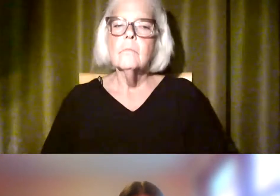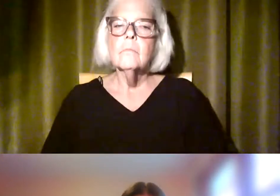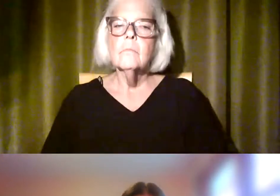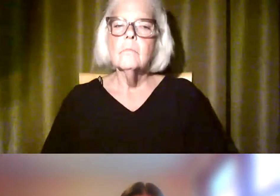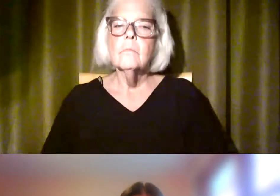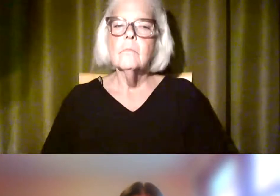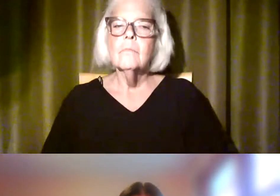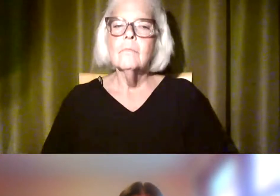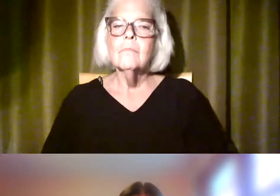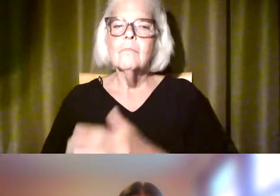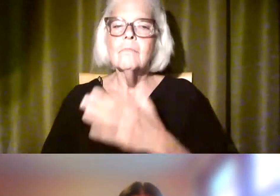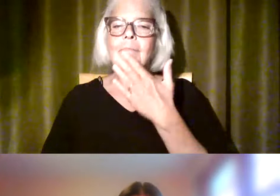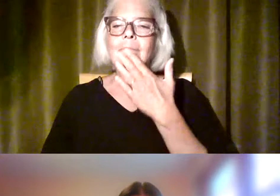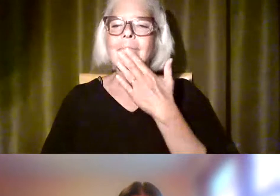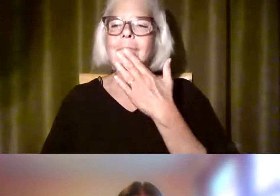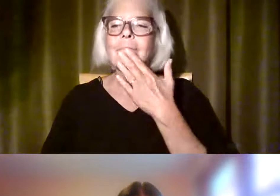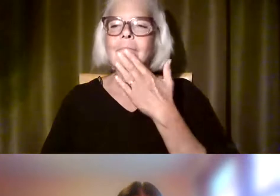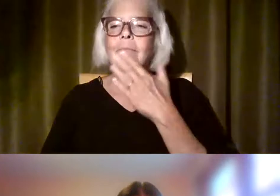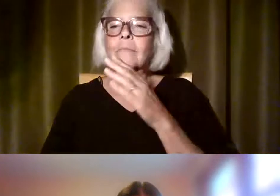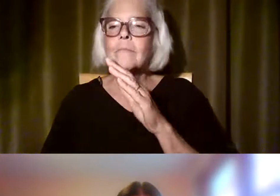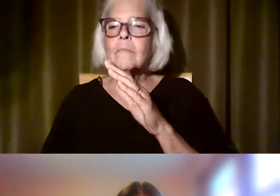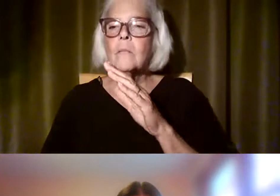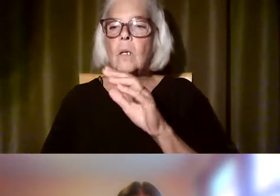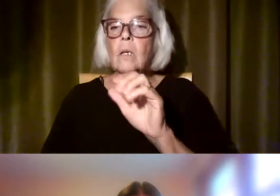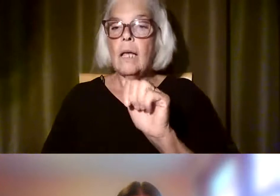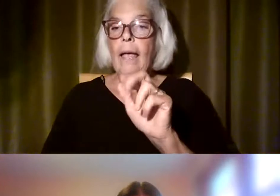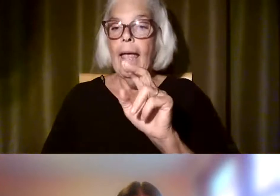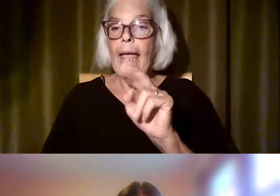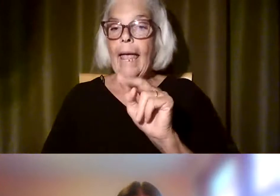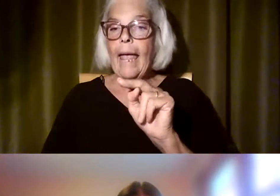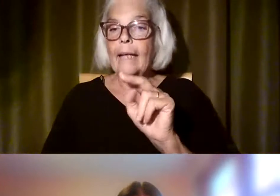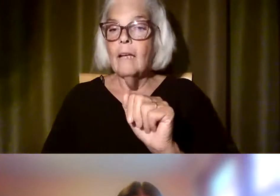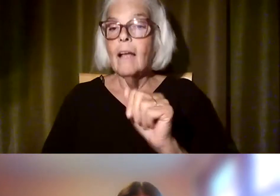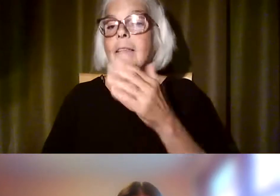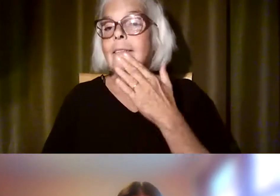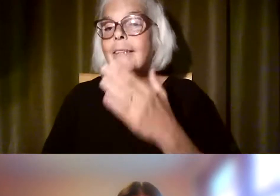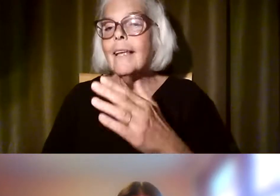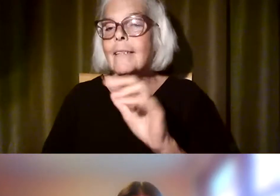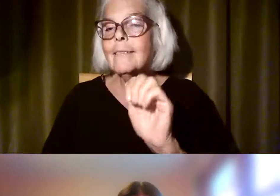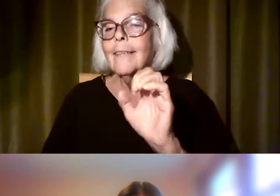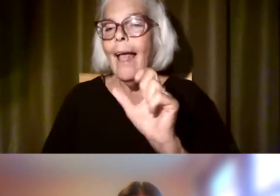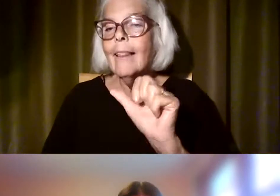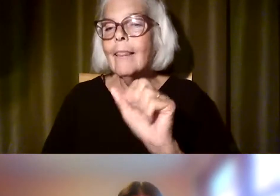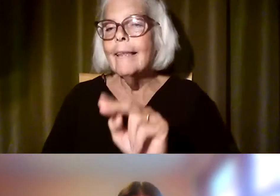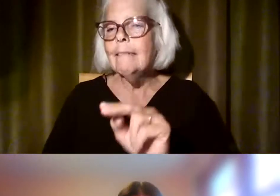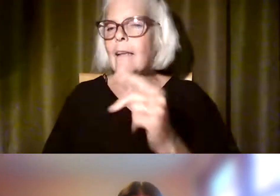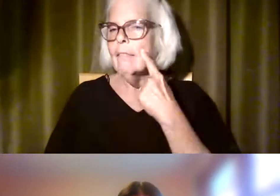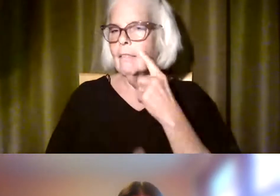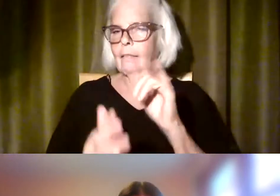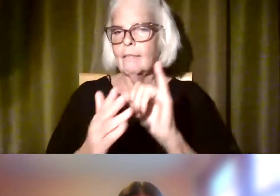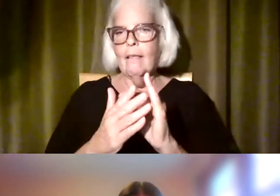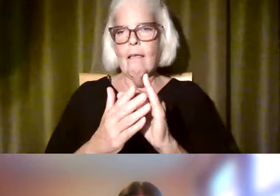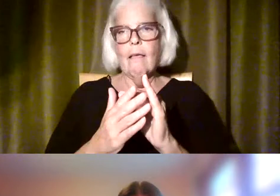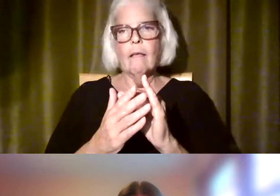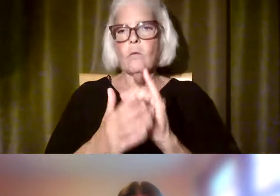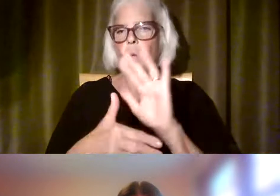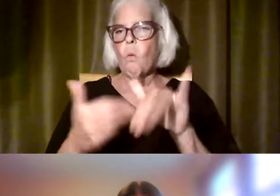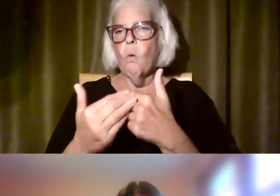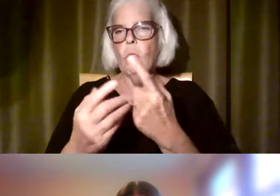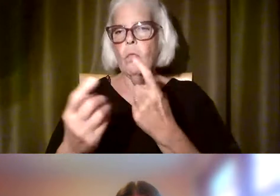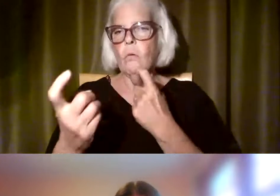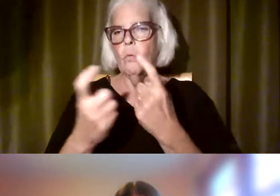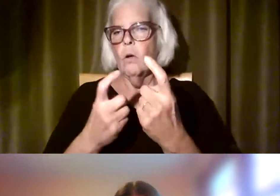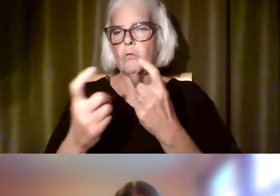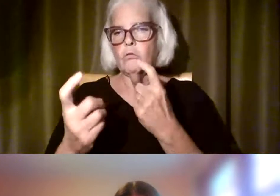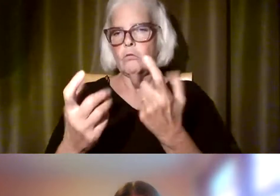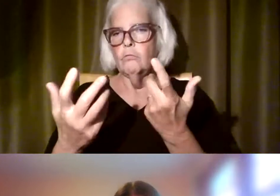Thanks, Alan. I think that's all the questions we've received in the chat. I'm not seeing anyone raising their hands, but